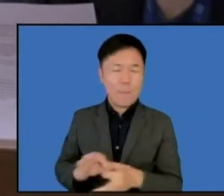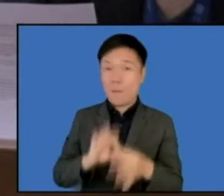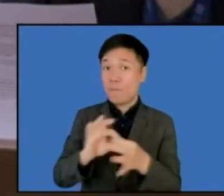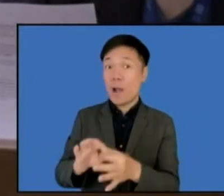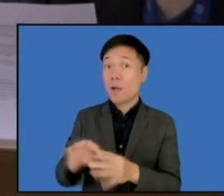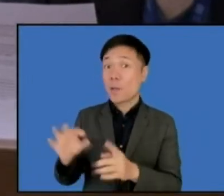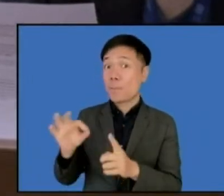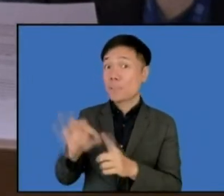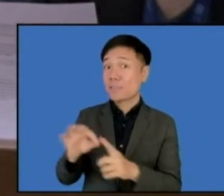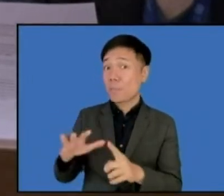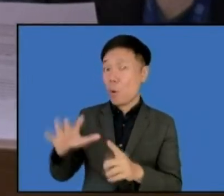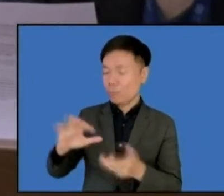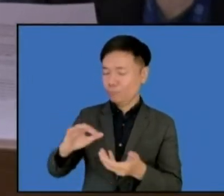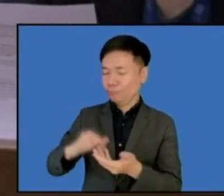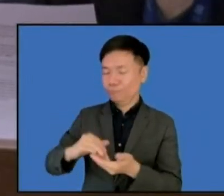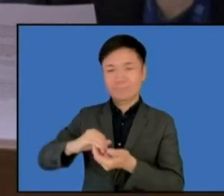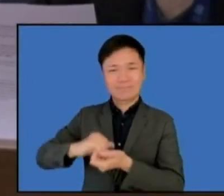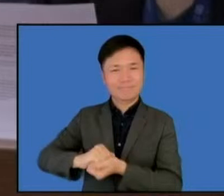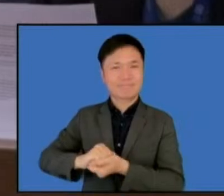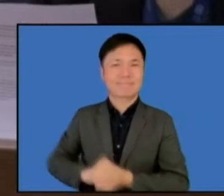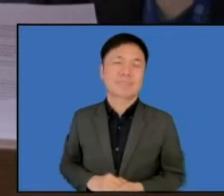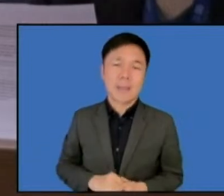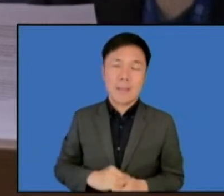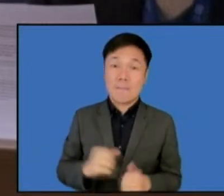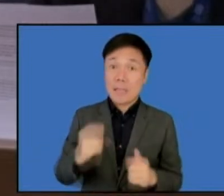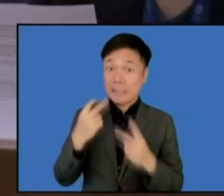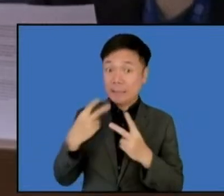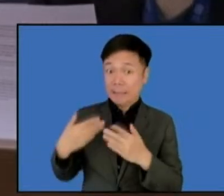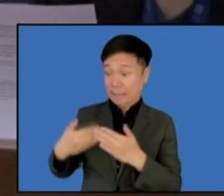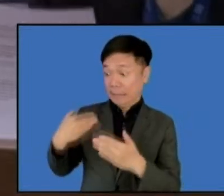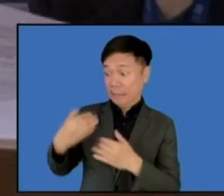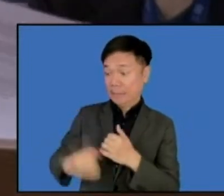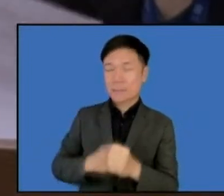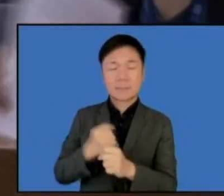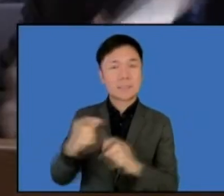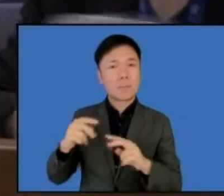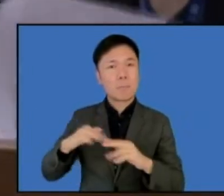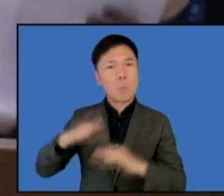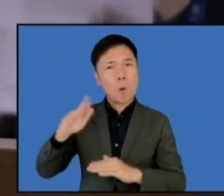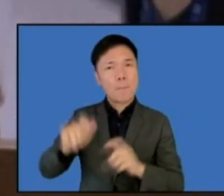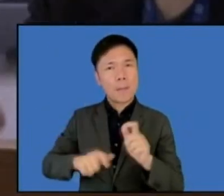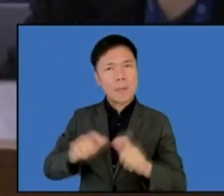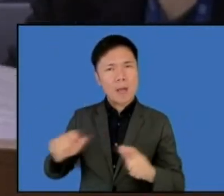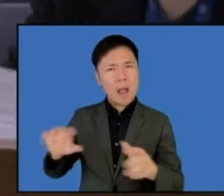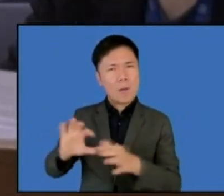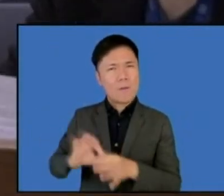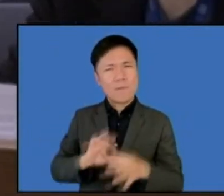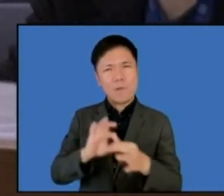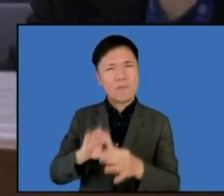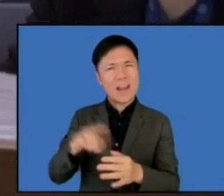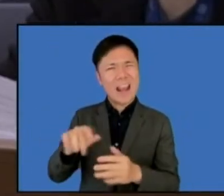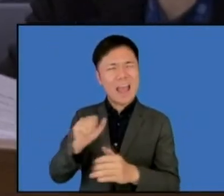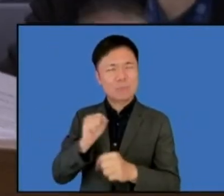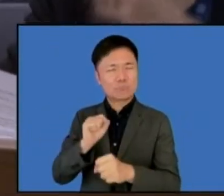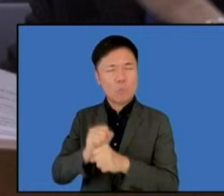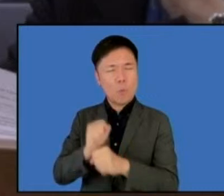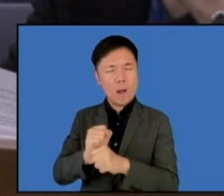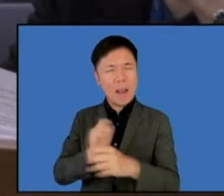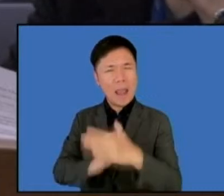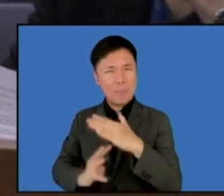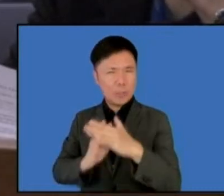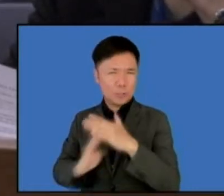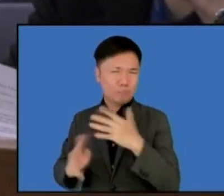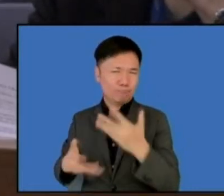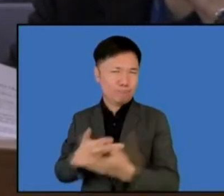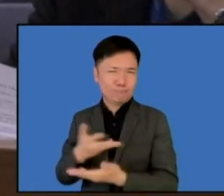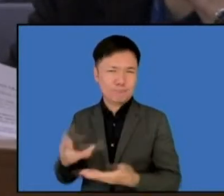region has continued to see developments in workers' and employers' organizations' cooperation related to labor migration. The ASEAN Trade Union Council and the South